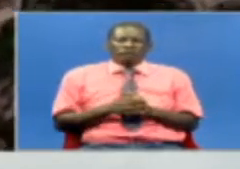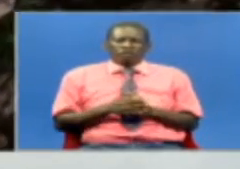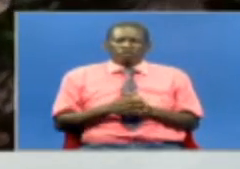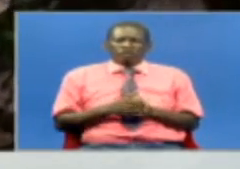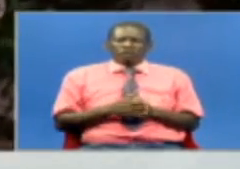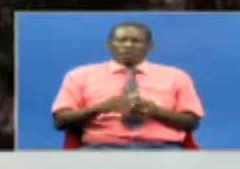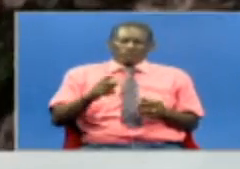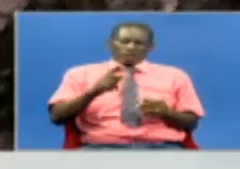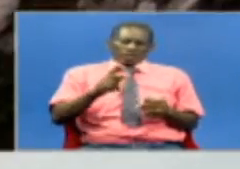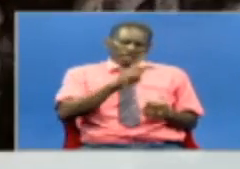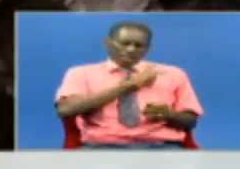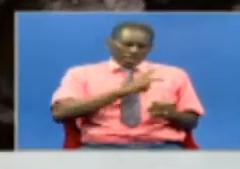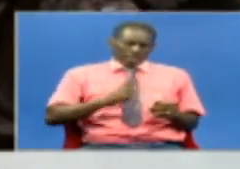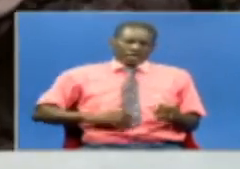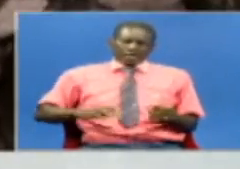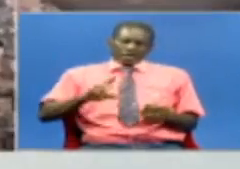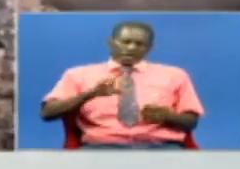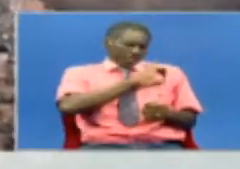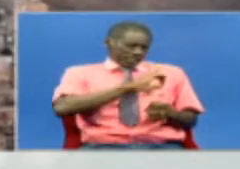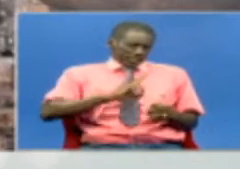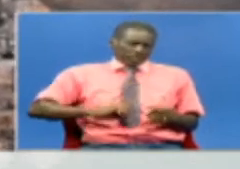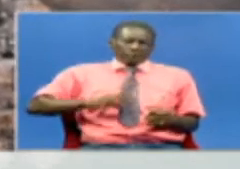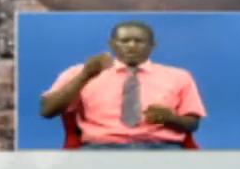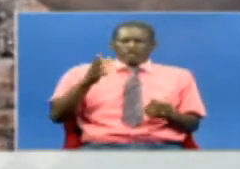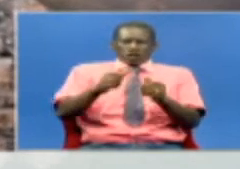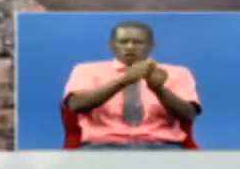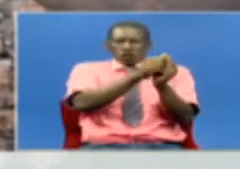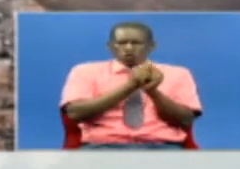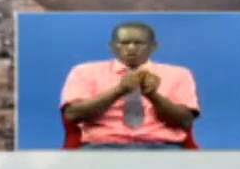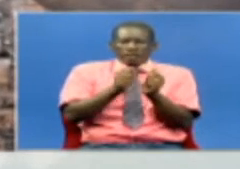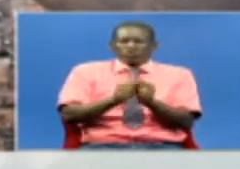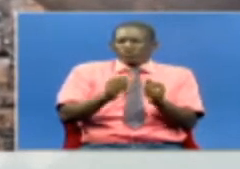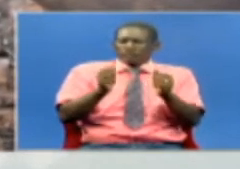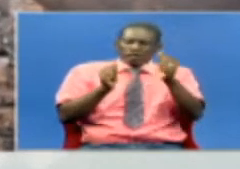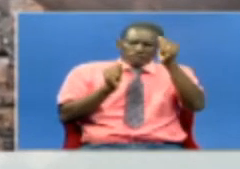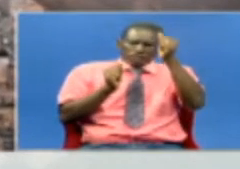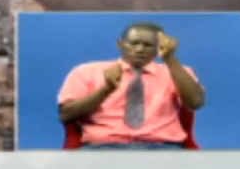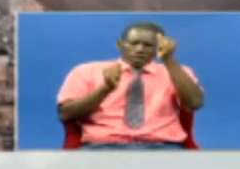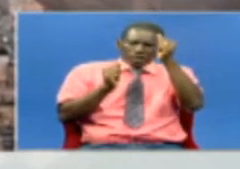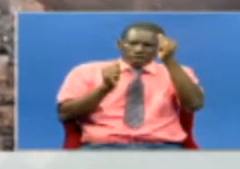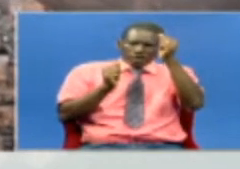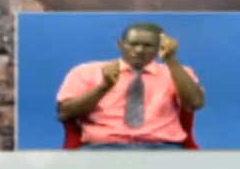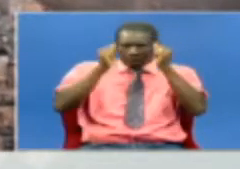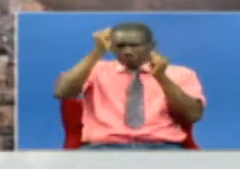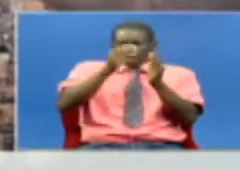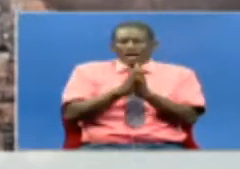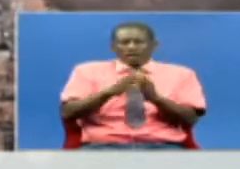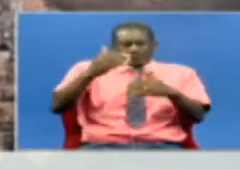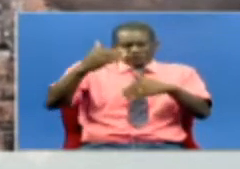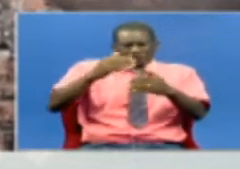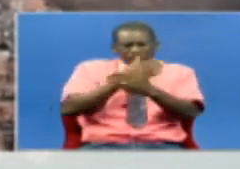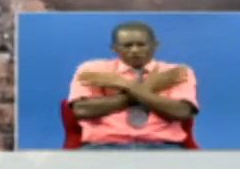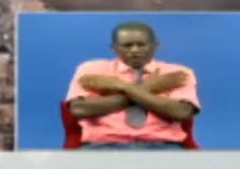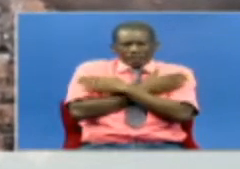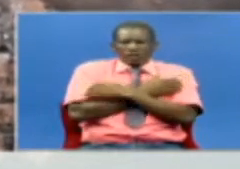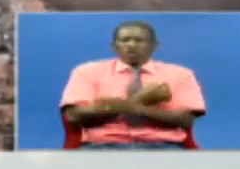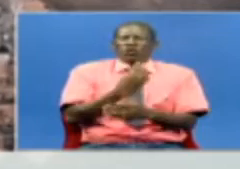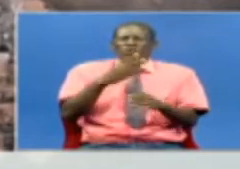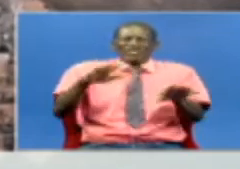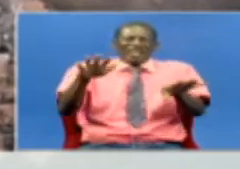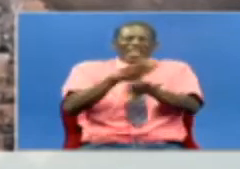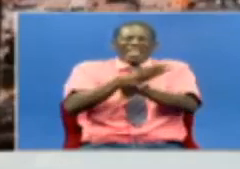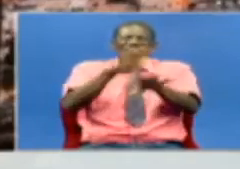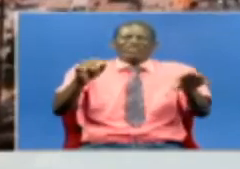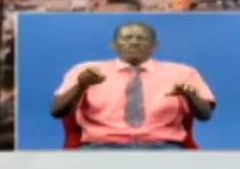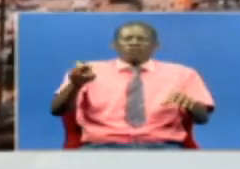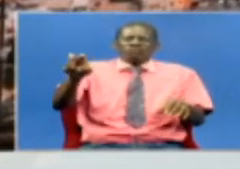King David from here, together with his soldiers and close confidants, would see everything that was